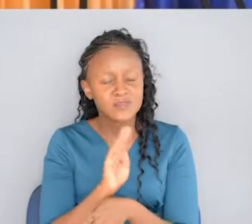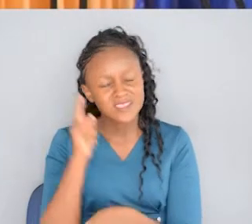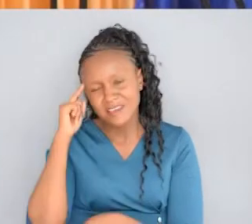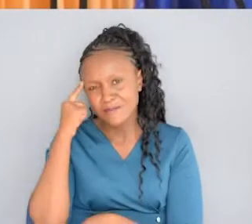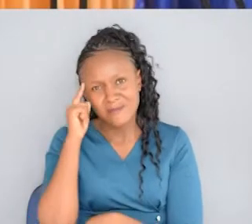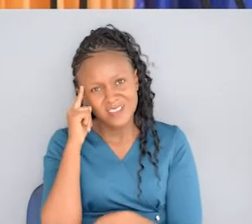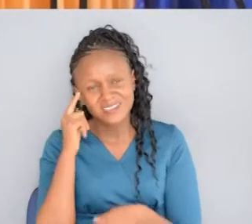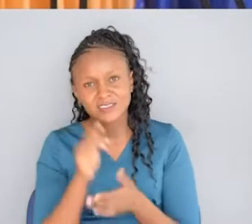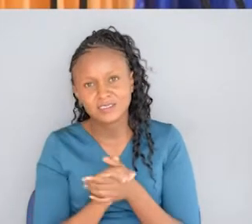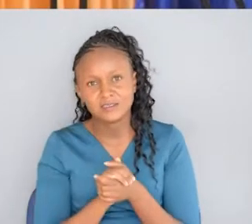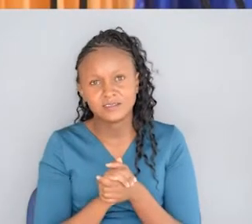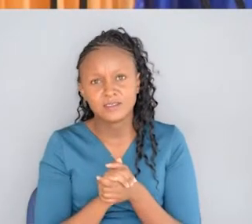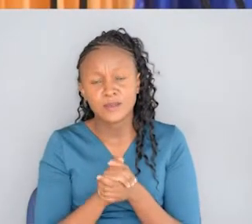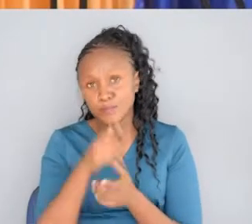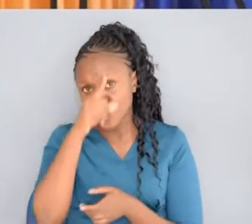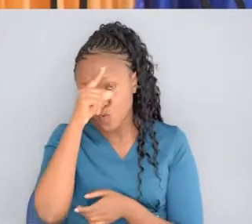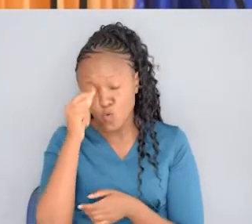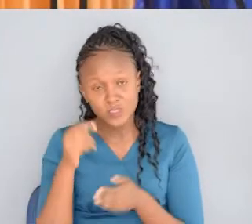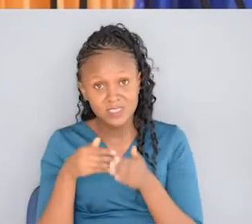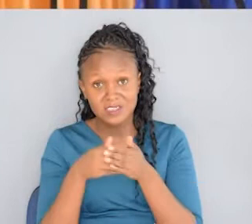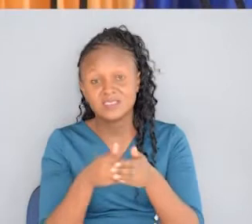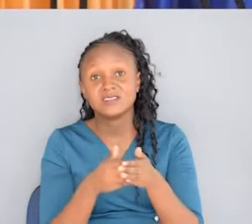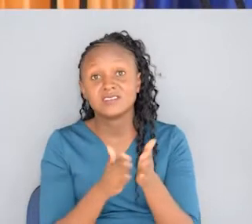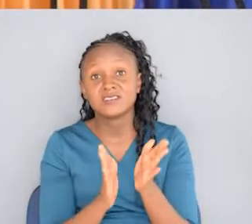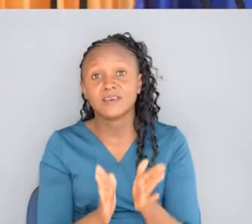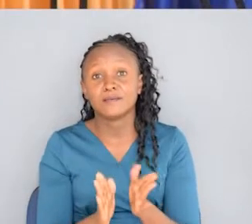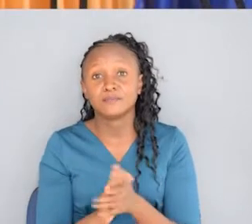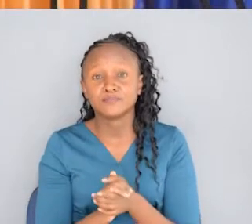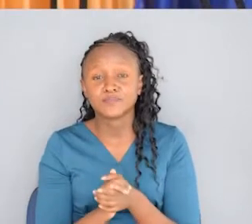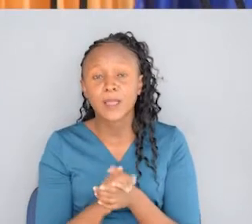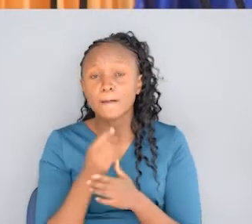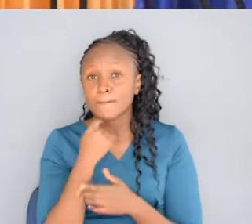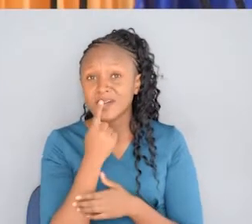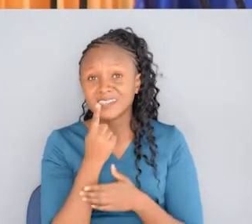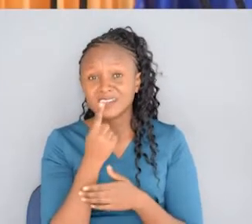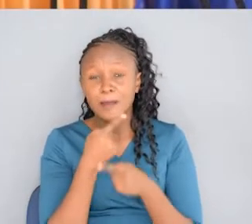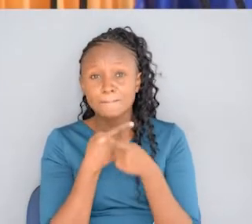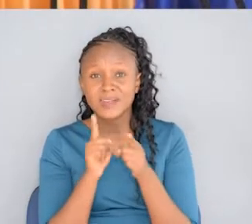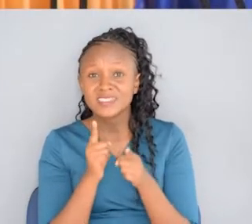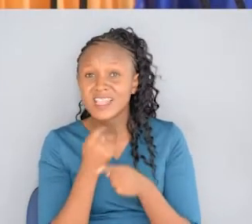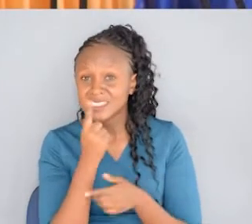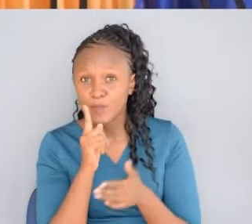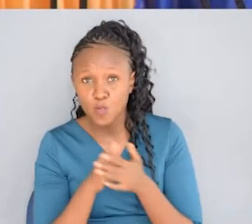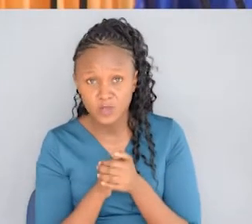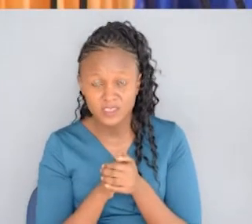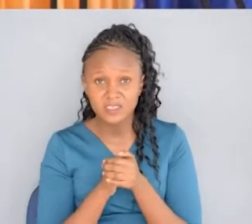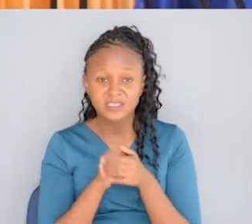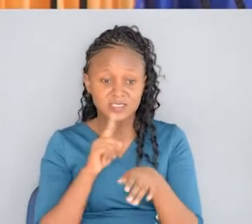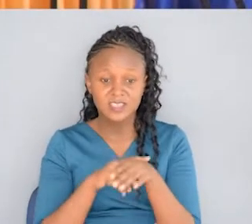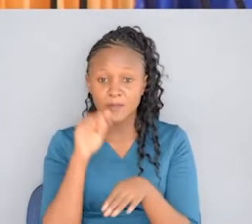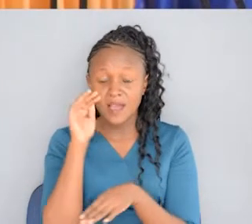was, because he was a leader. But he said this when he was asked about his schedule. And he said, I have so much to